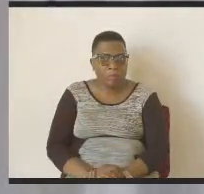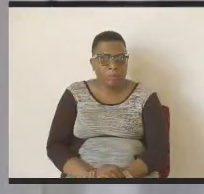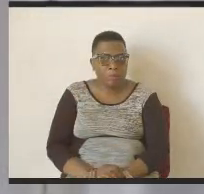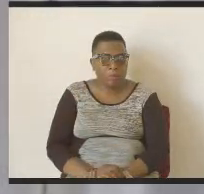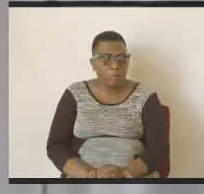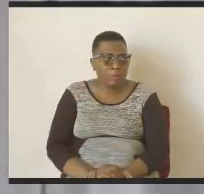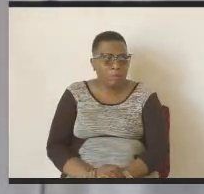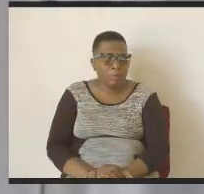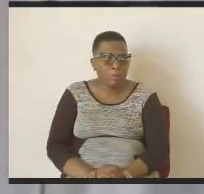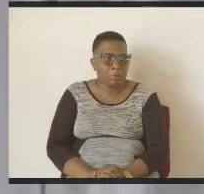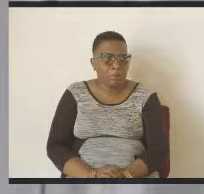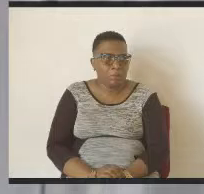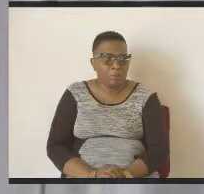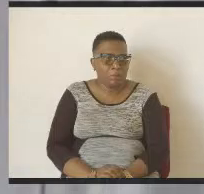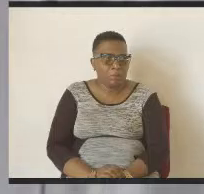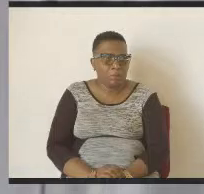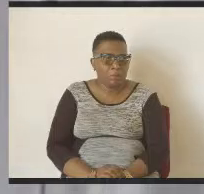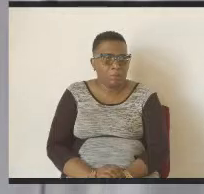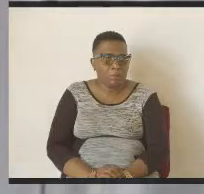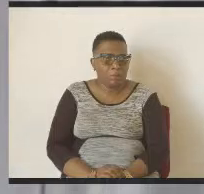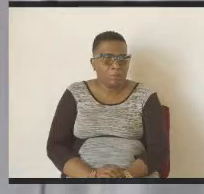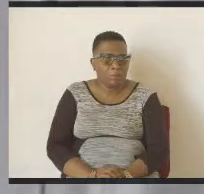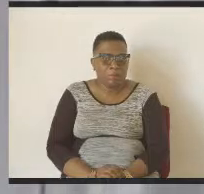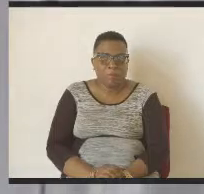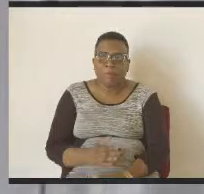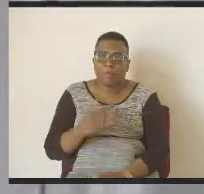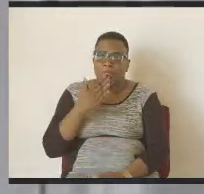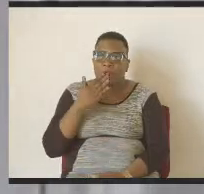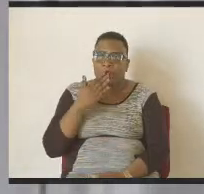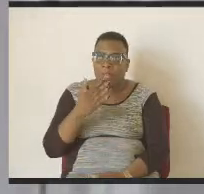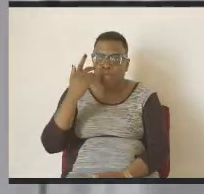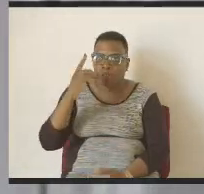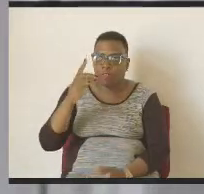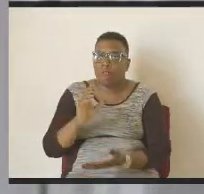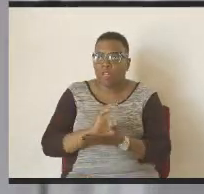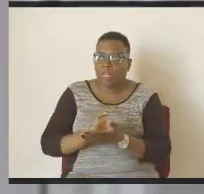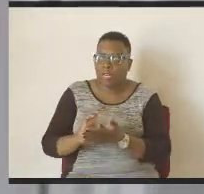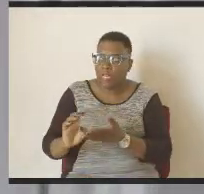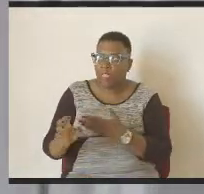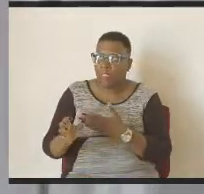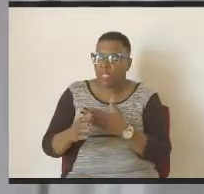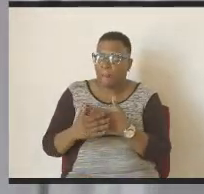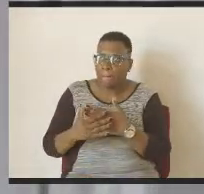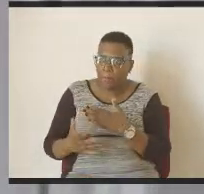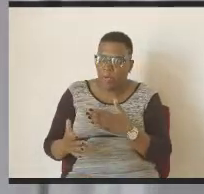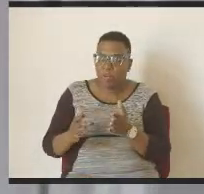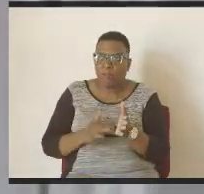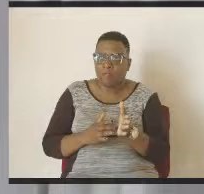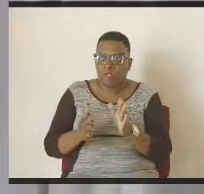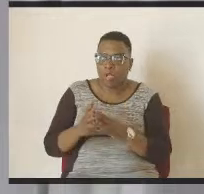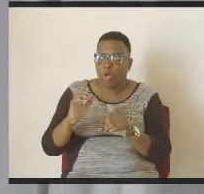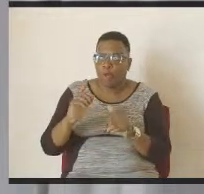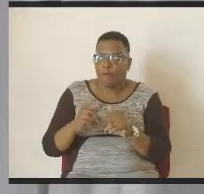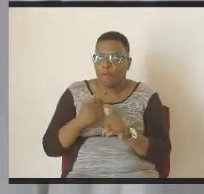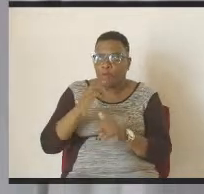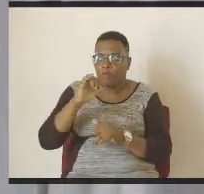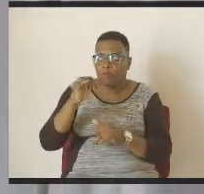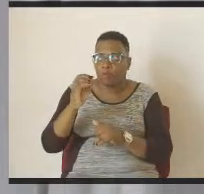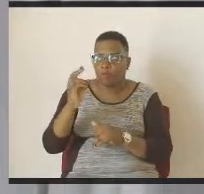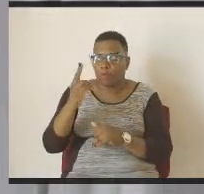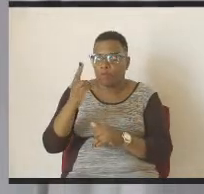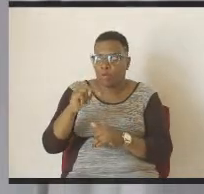And we give thanks for the cleansing blood of Jesus. In 1 John